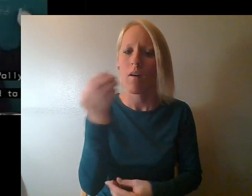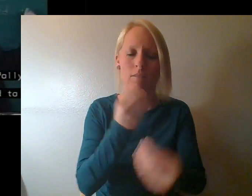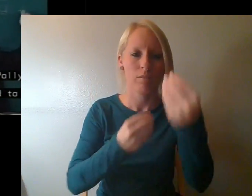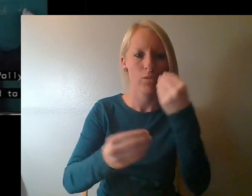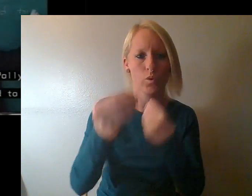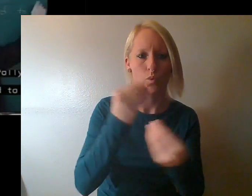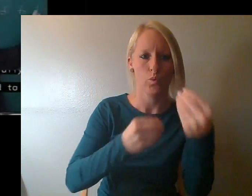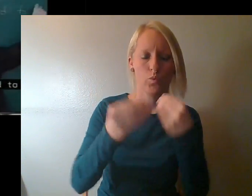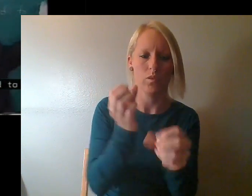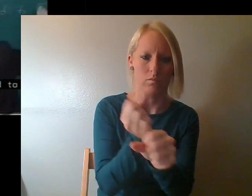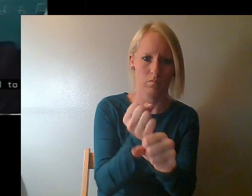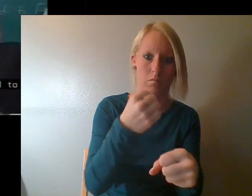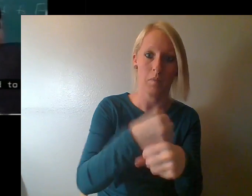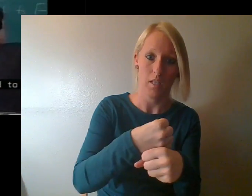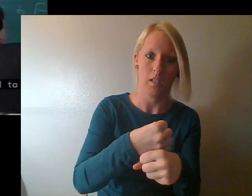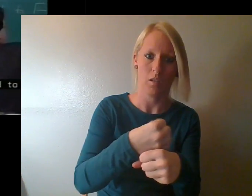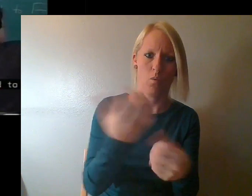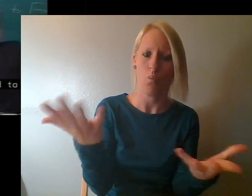to make food.